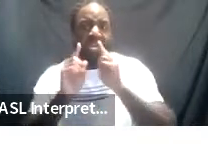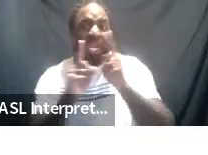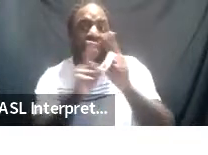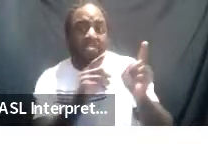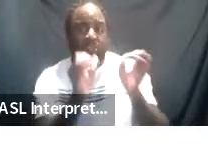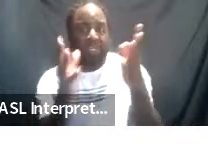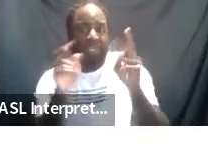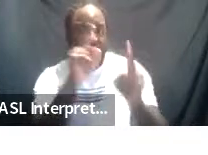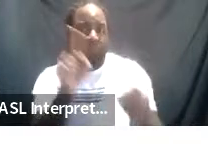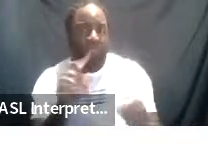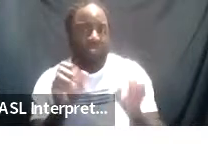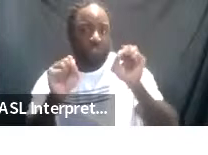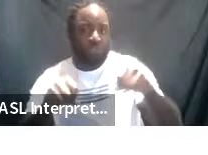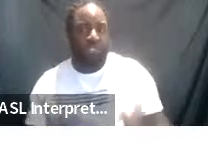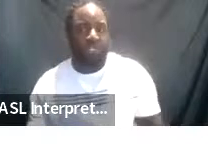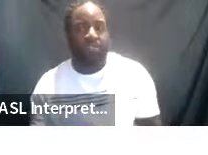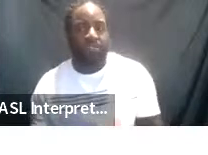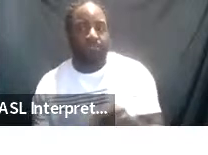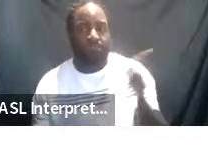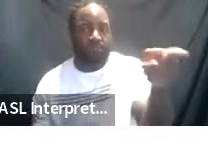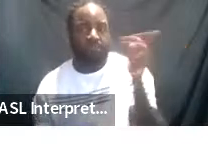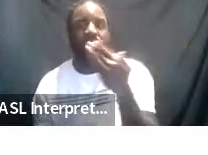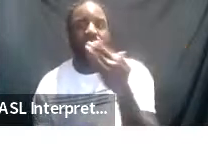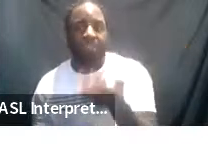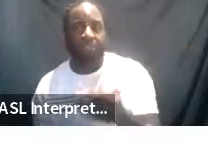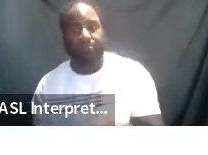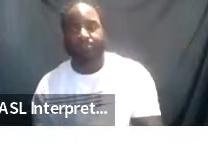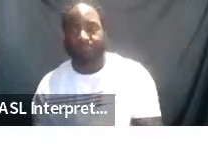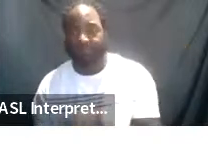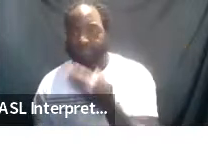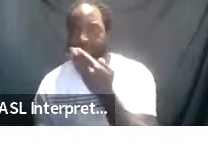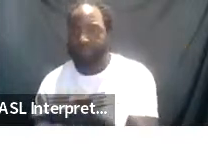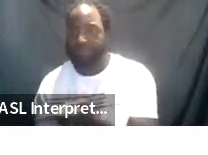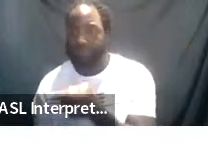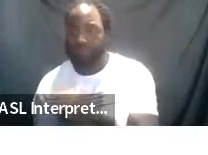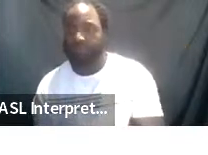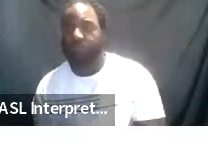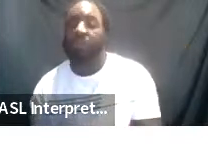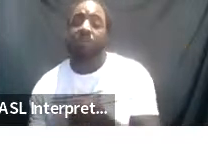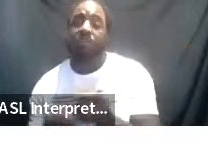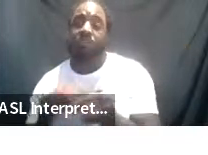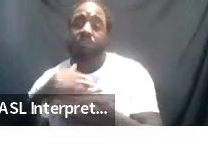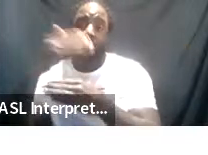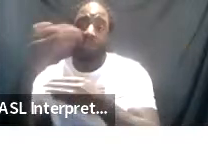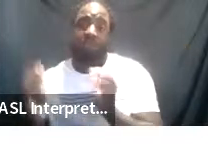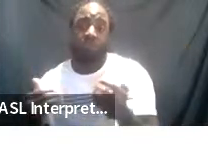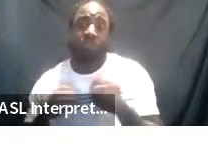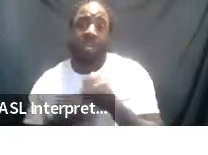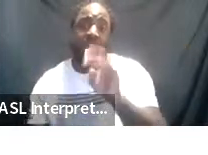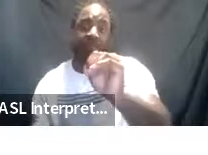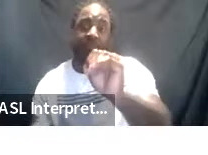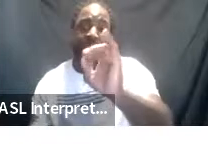Great, thank you. Thank you. Next, Michael Scotland.